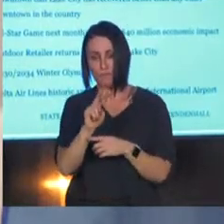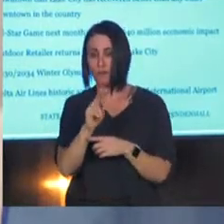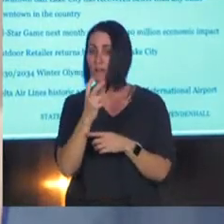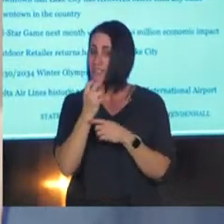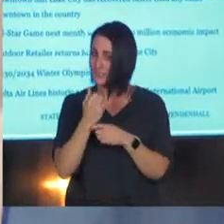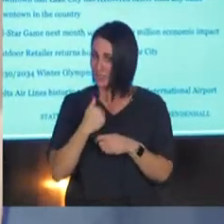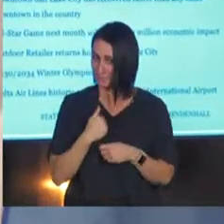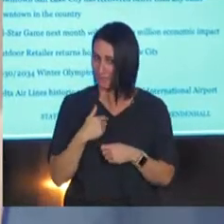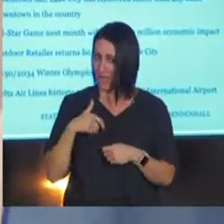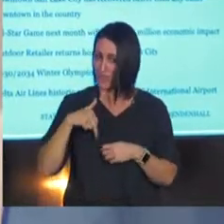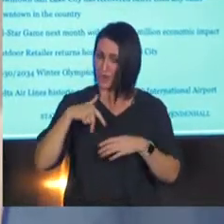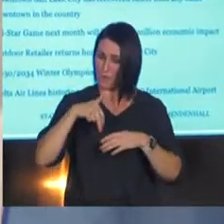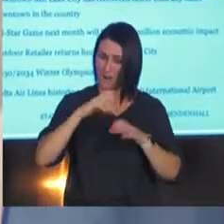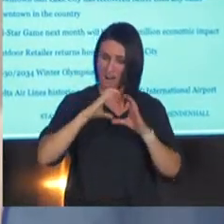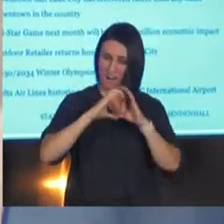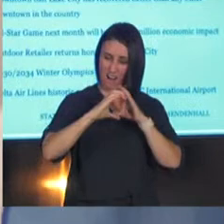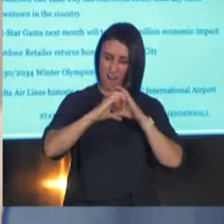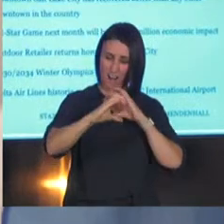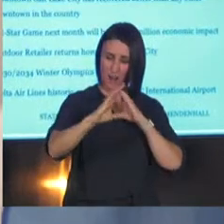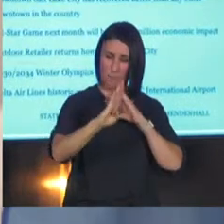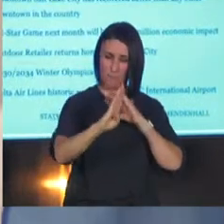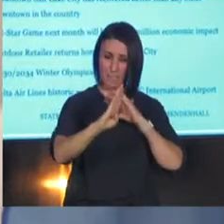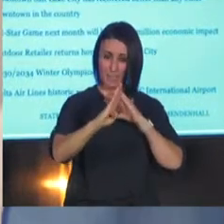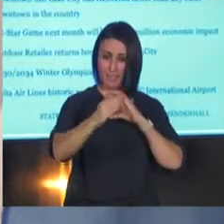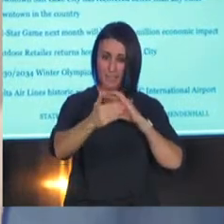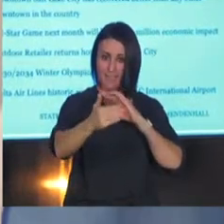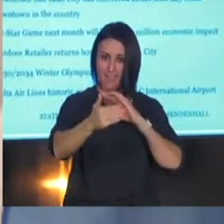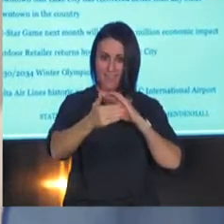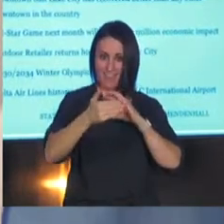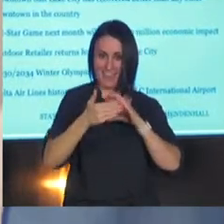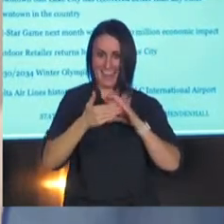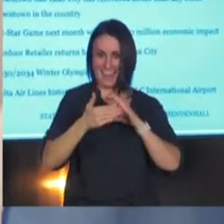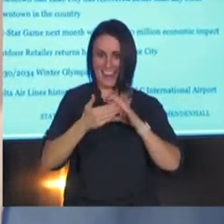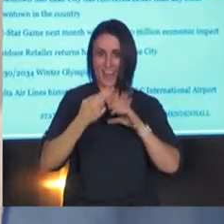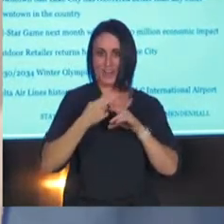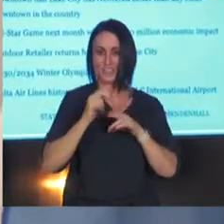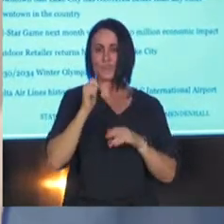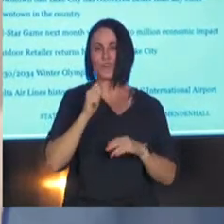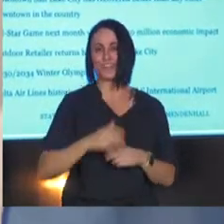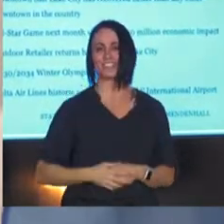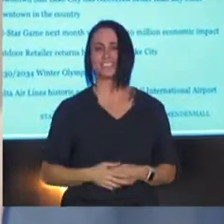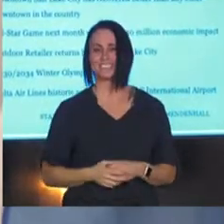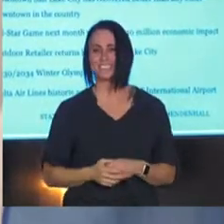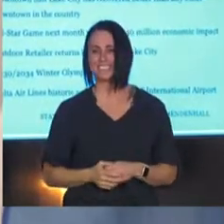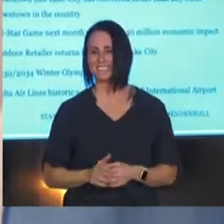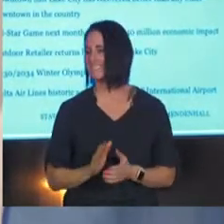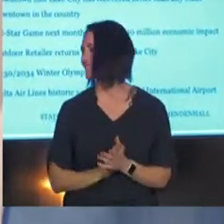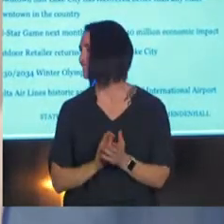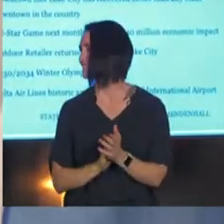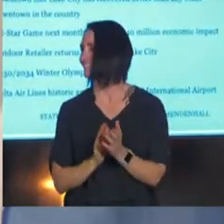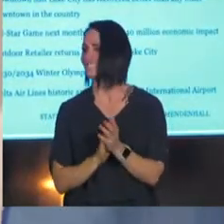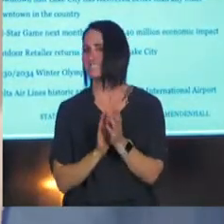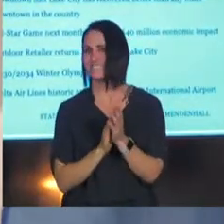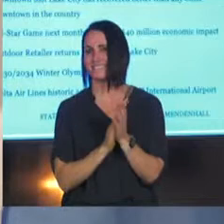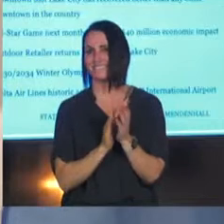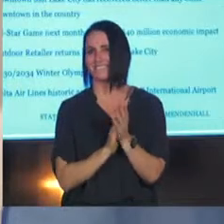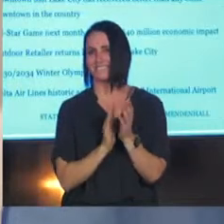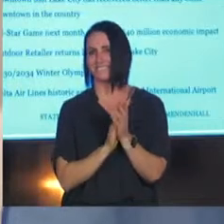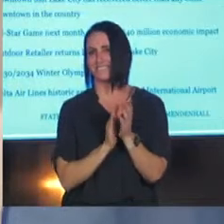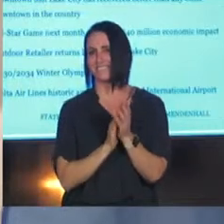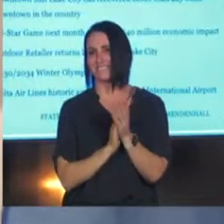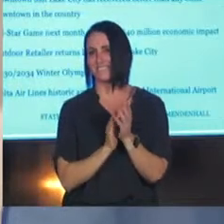trust me, the walk from Concourse B is about to get a whole lot shorter. The Central Tunnel is coming.